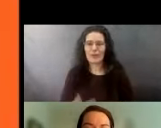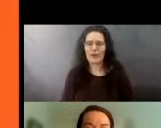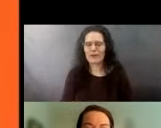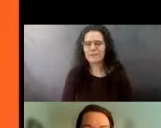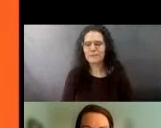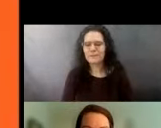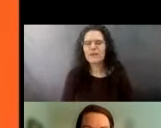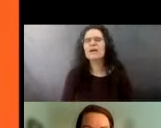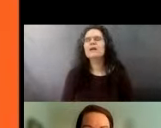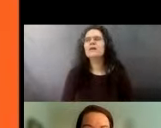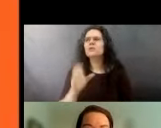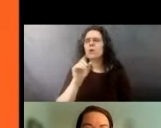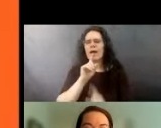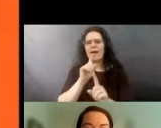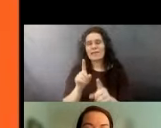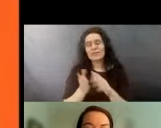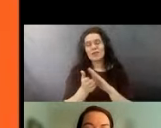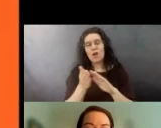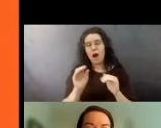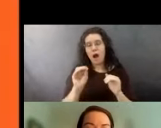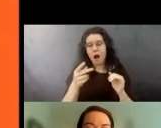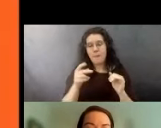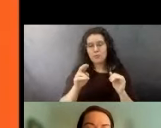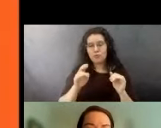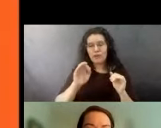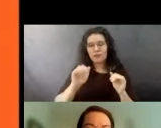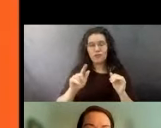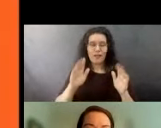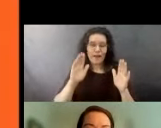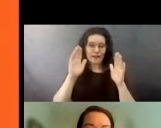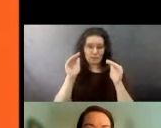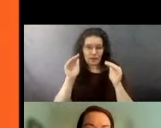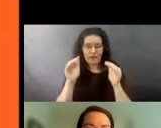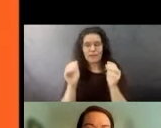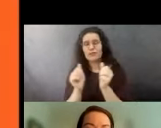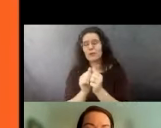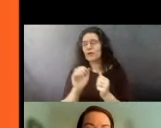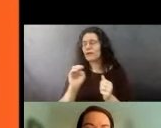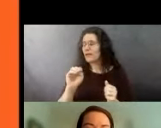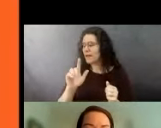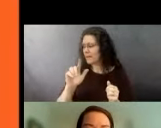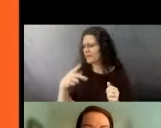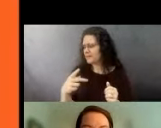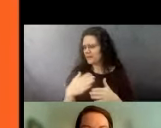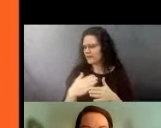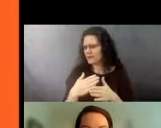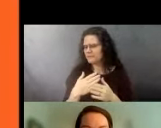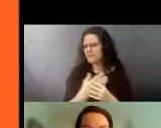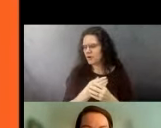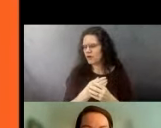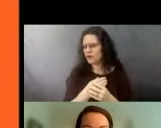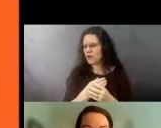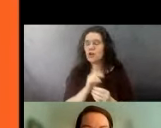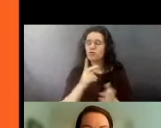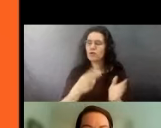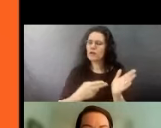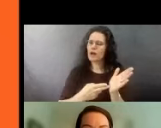So operational expectations with MLP partners. Honestly, I think the biggest